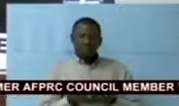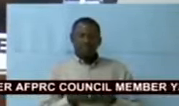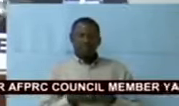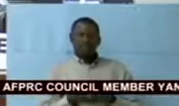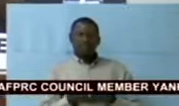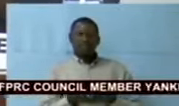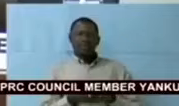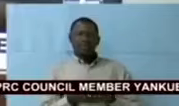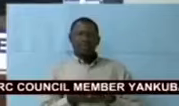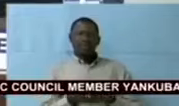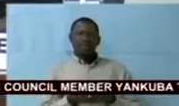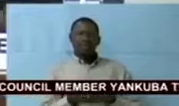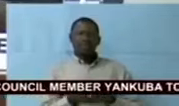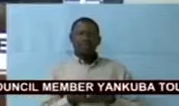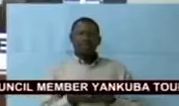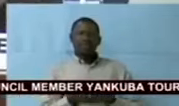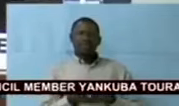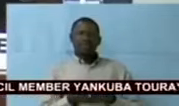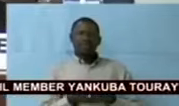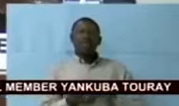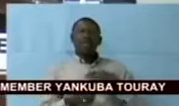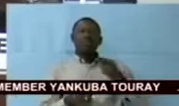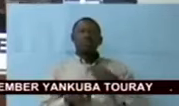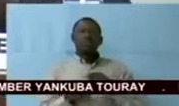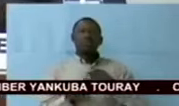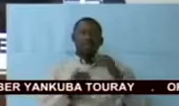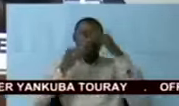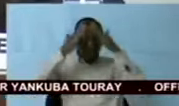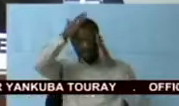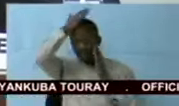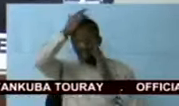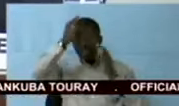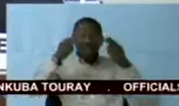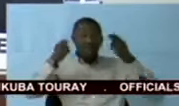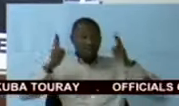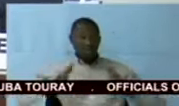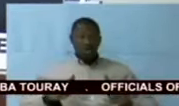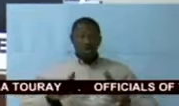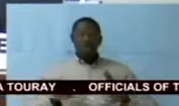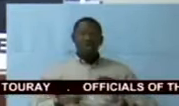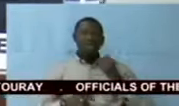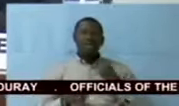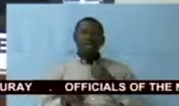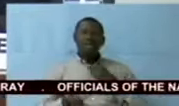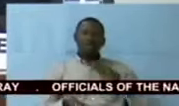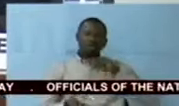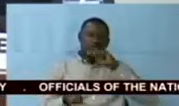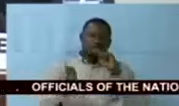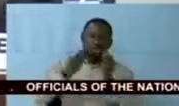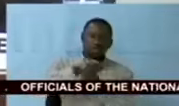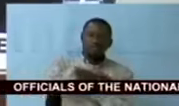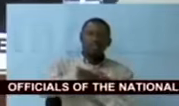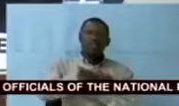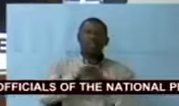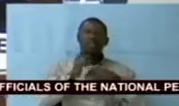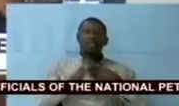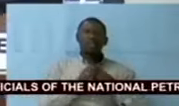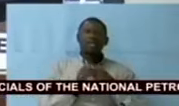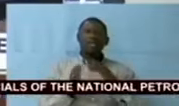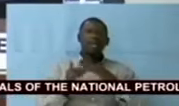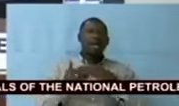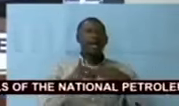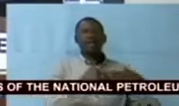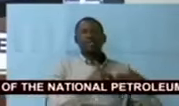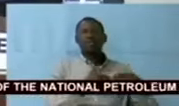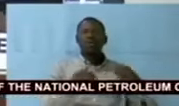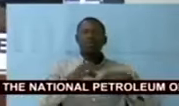revamped dress pretty much. It was a decree and it's now dressed into an act of parliament. Or an act for that